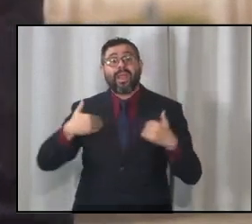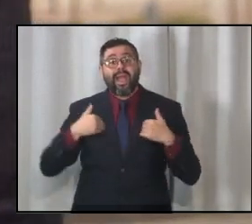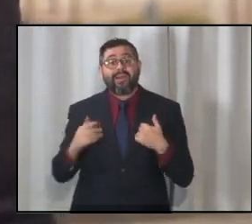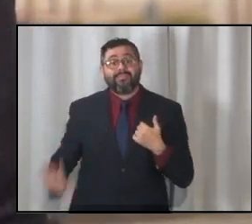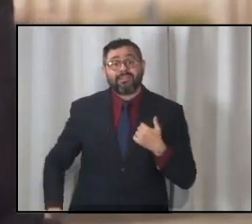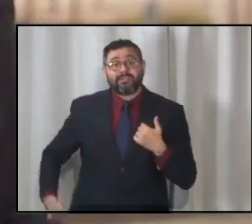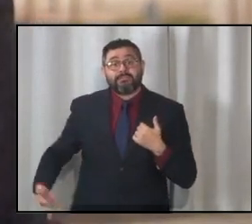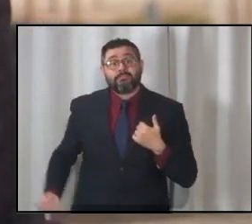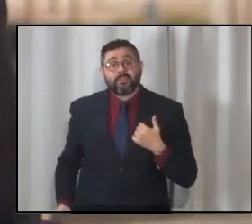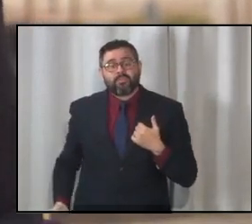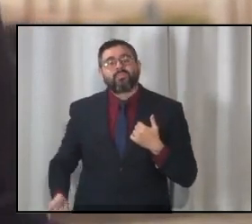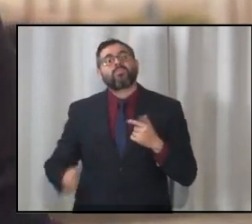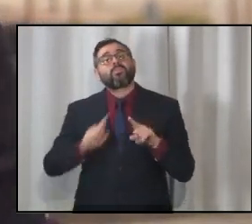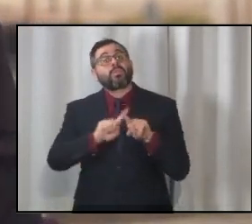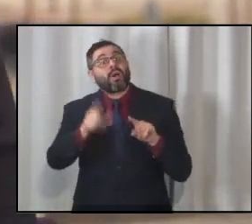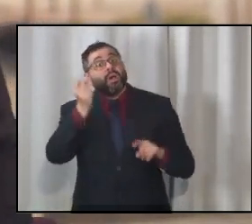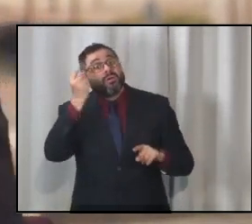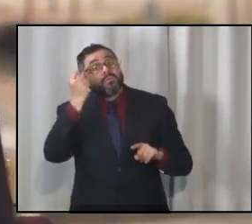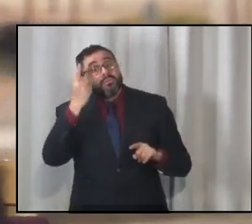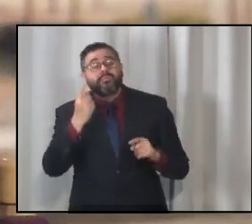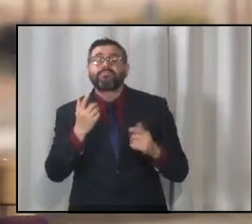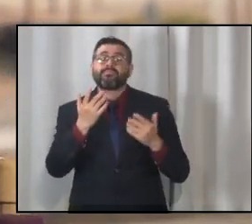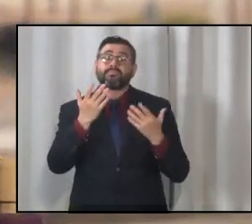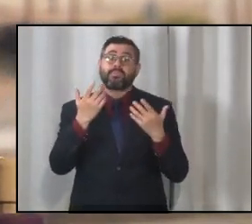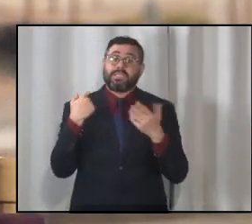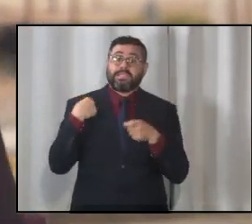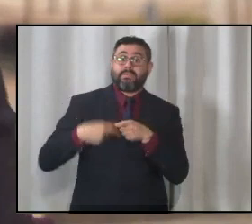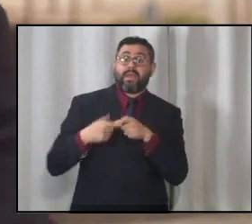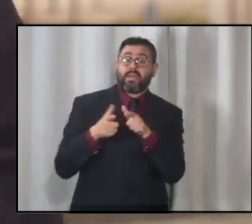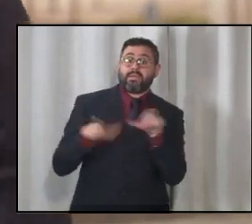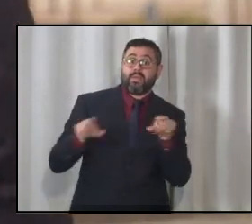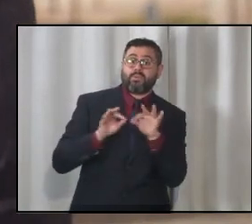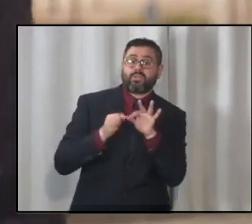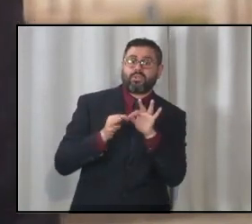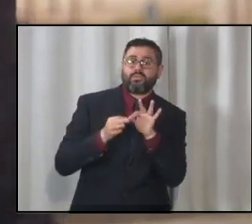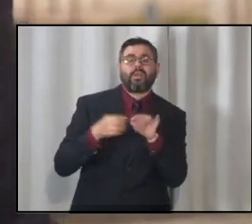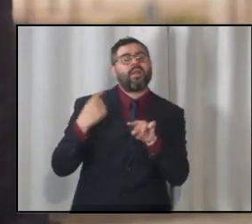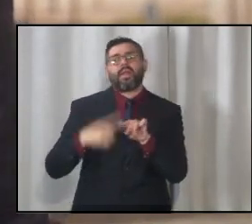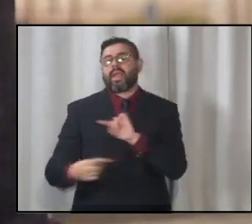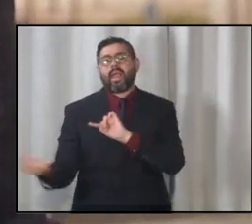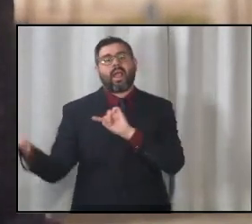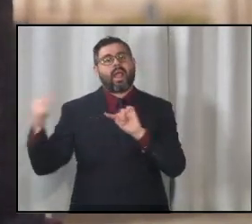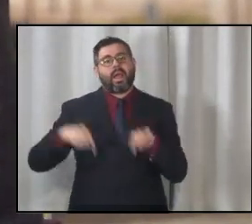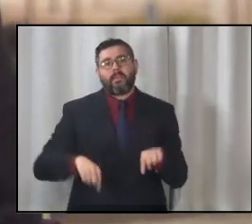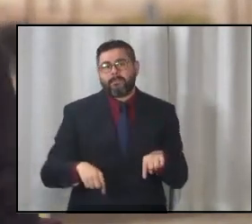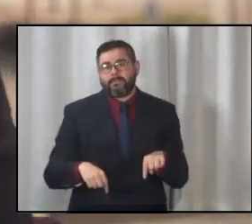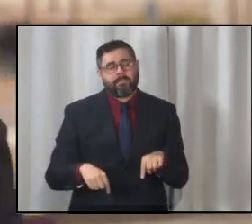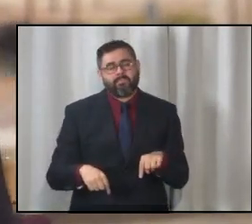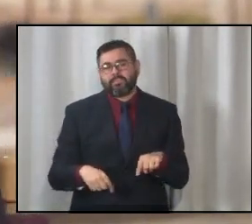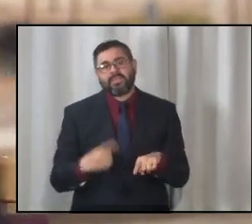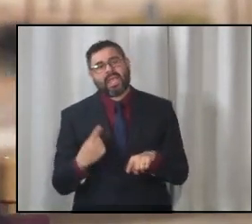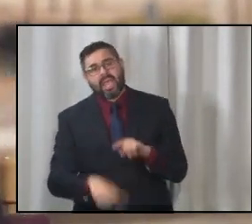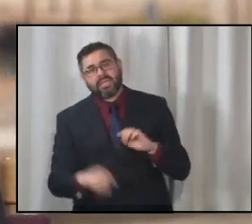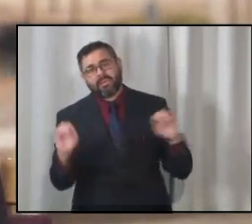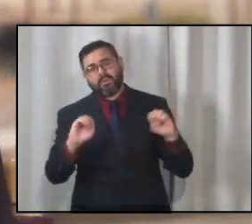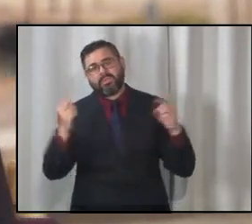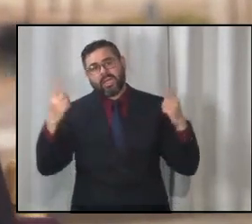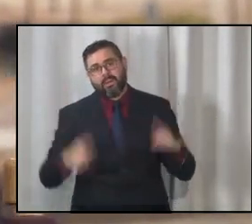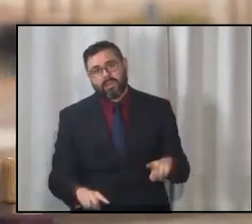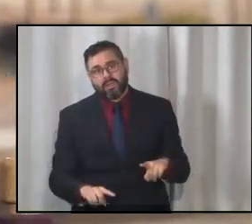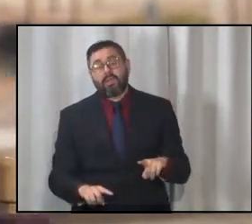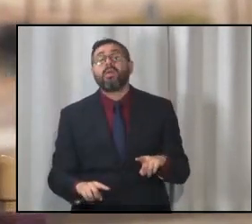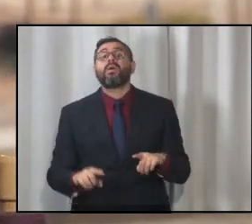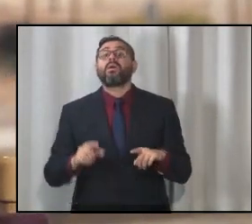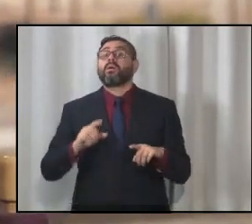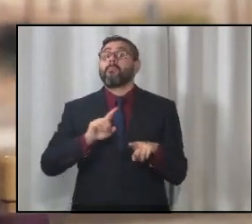to unforeseen circumstances this morning, our Spanish language interpreter was unable to provide an overview of today's conversation live. So we're going